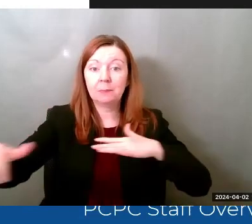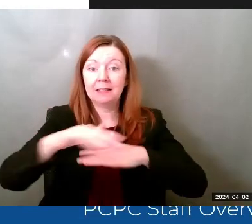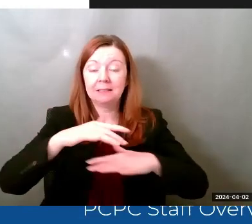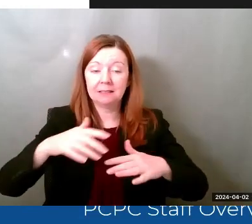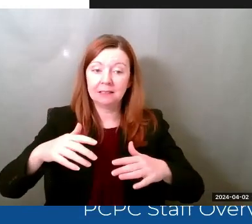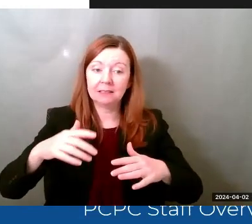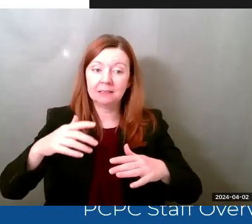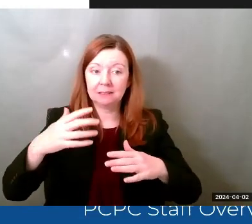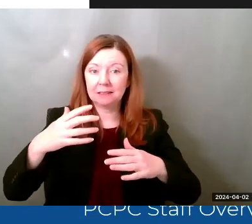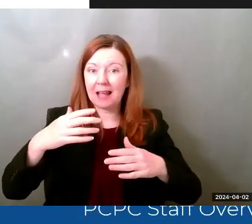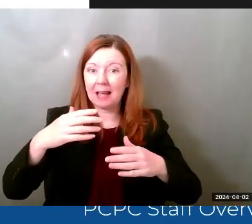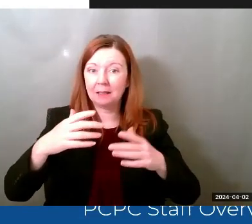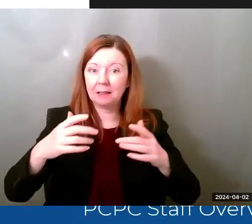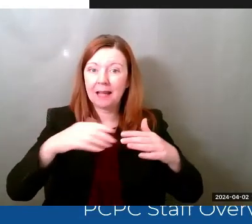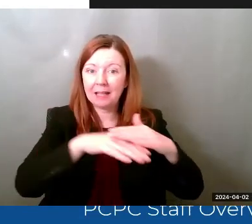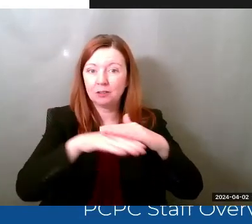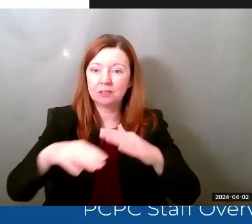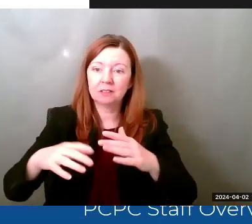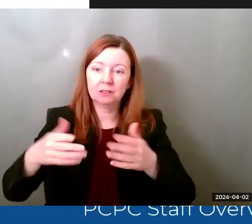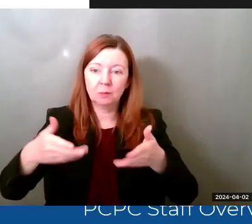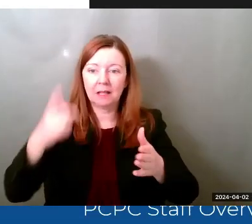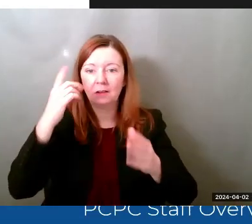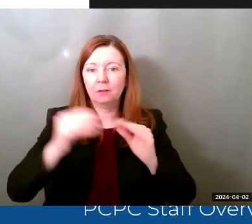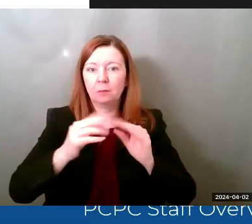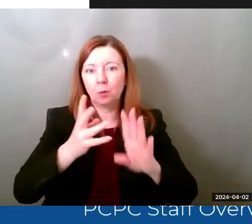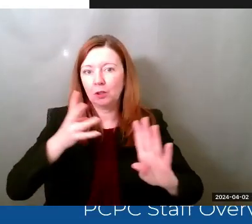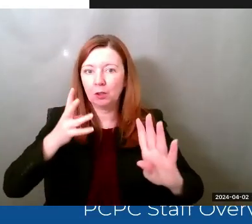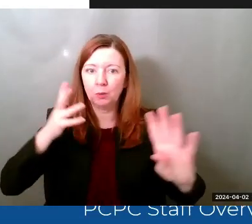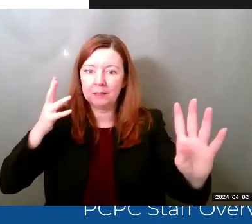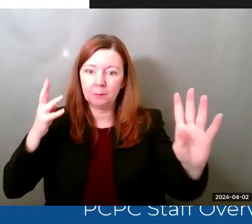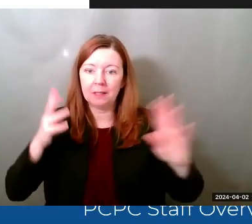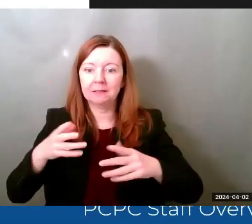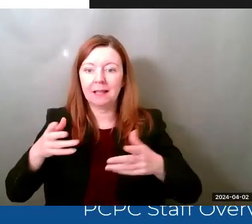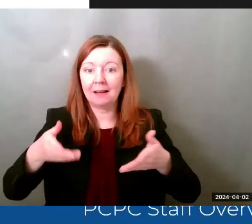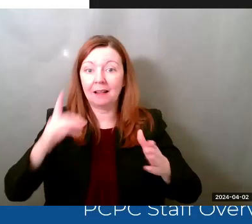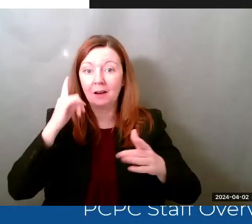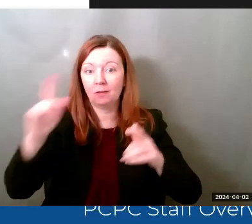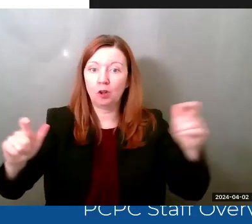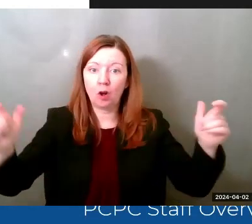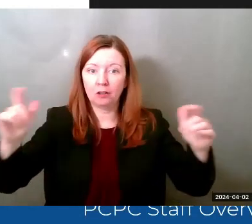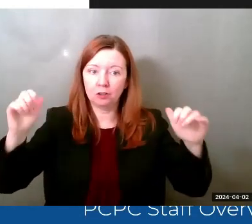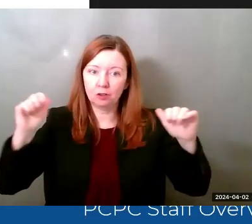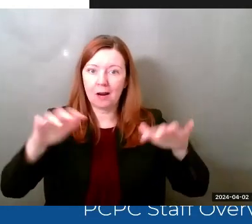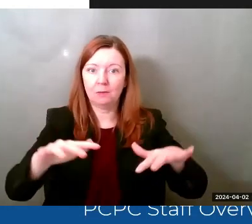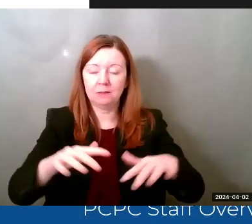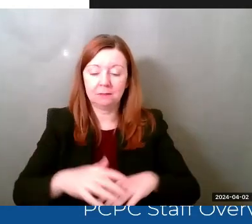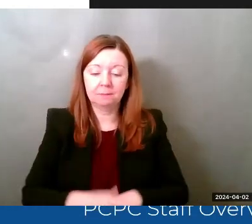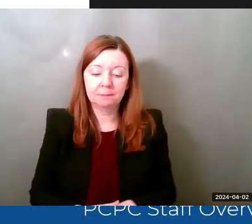queuing space and relief for larger crowds. Next slide.